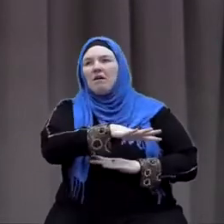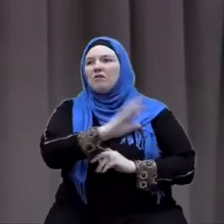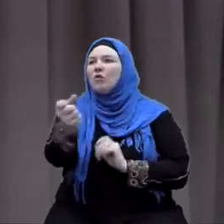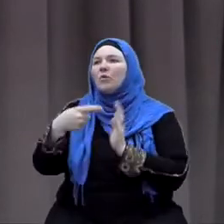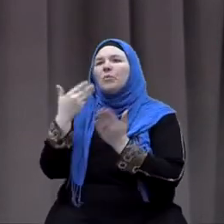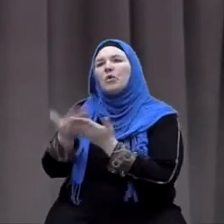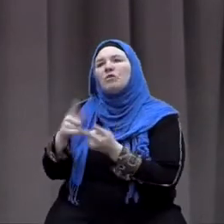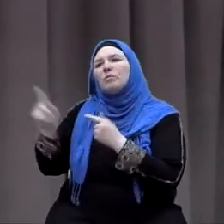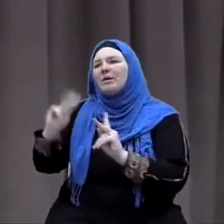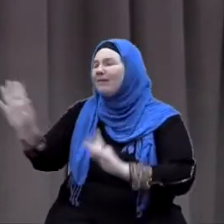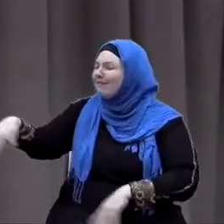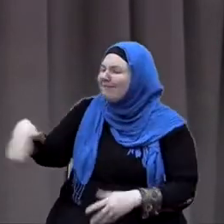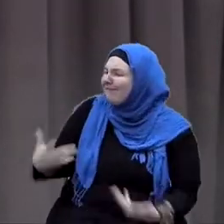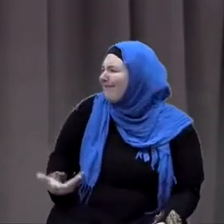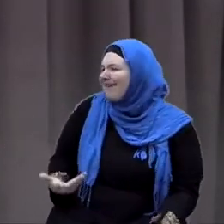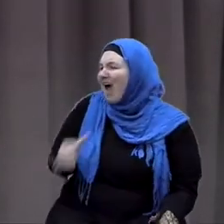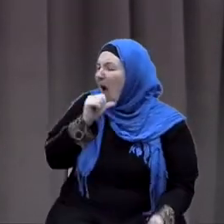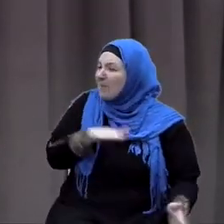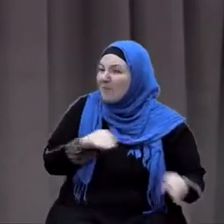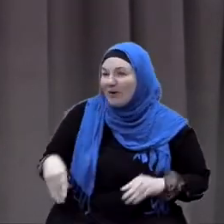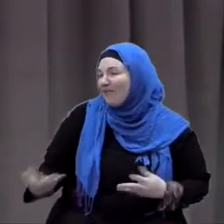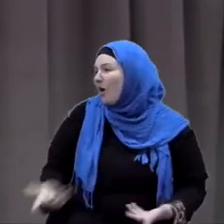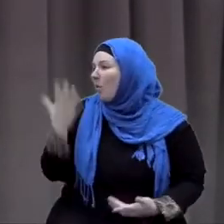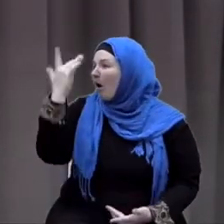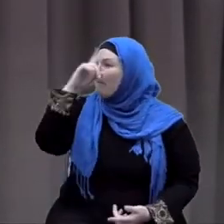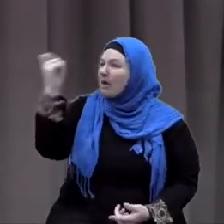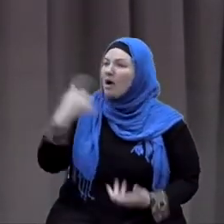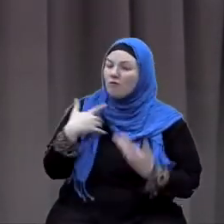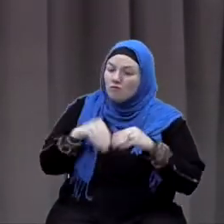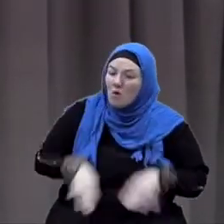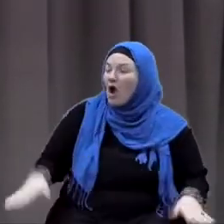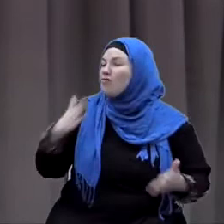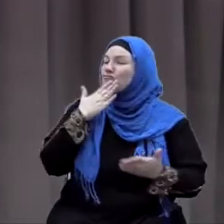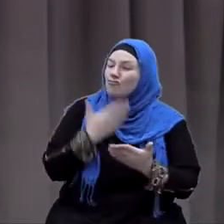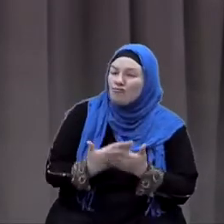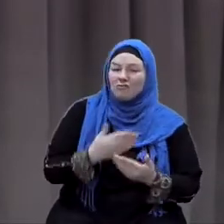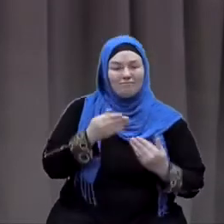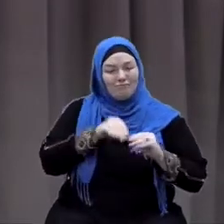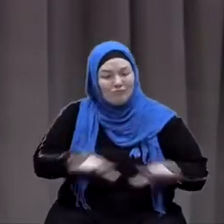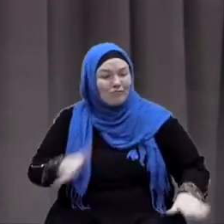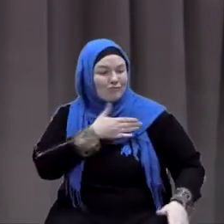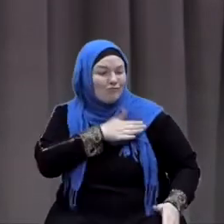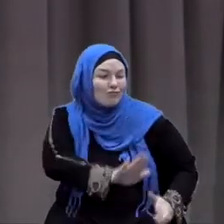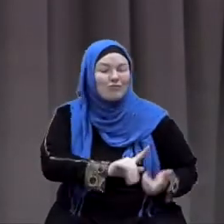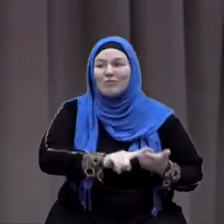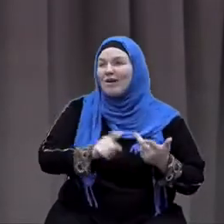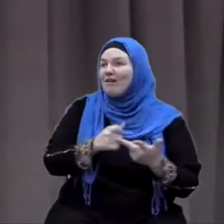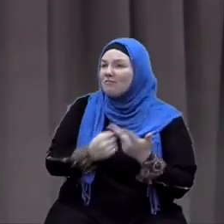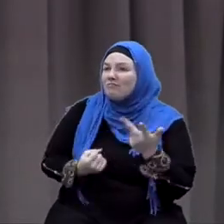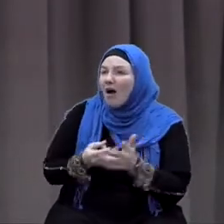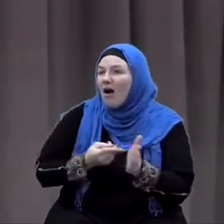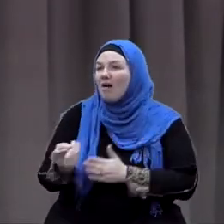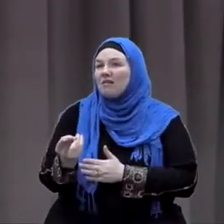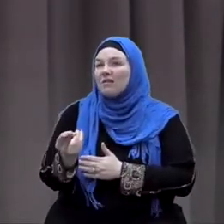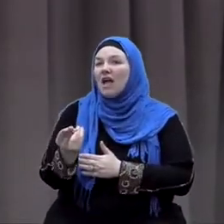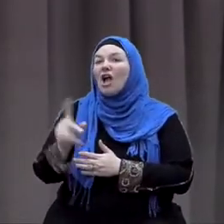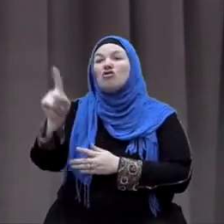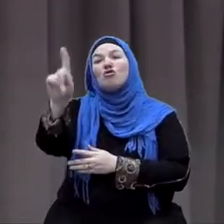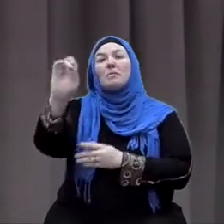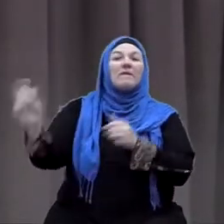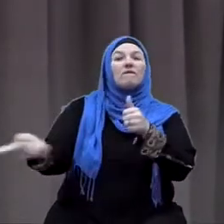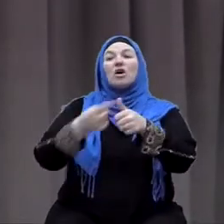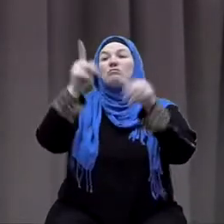peace, justice, mercy, compassion, and you are willing to be the first one to lead in that